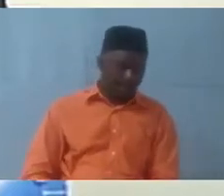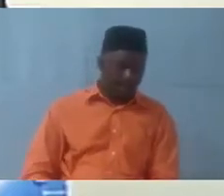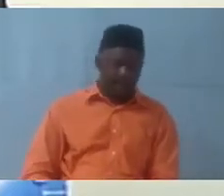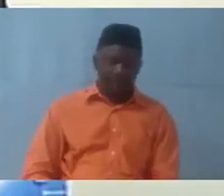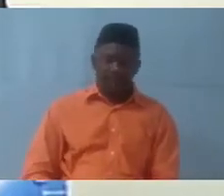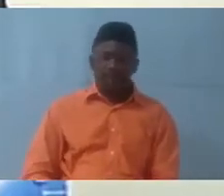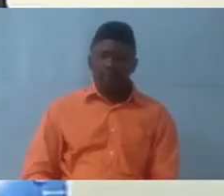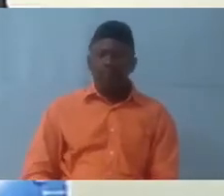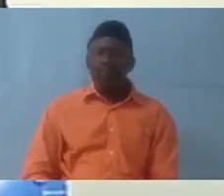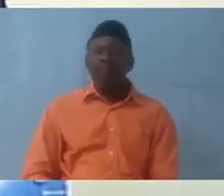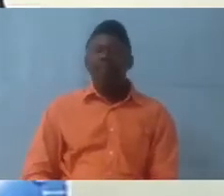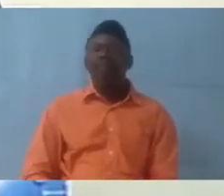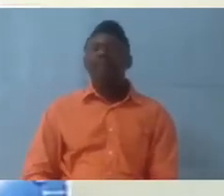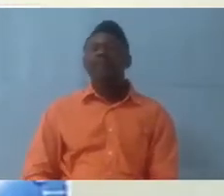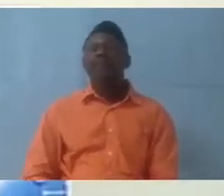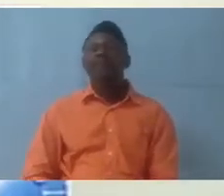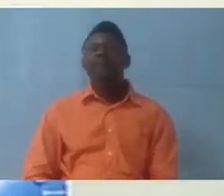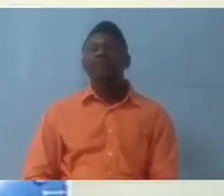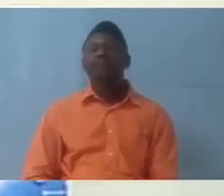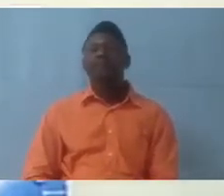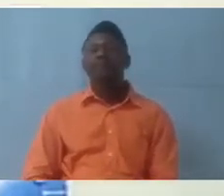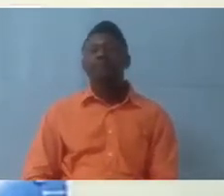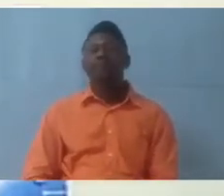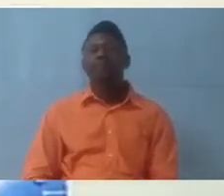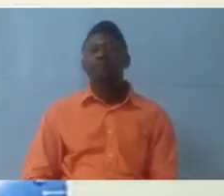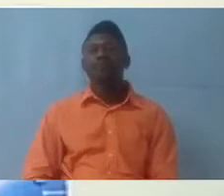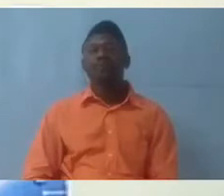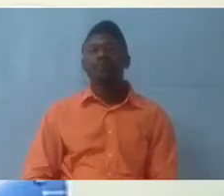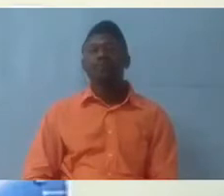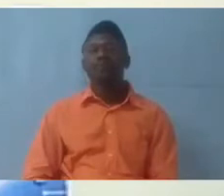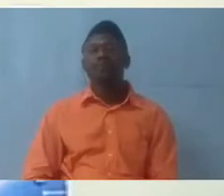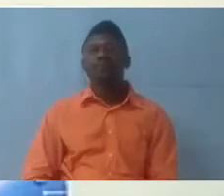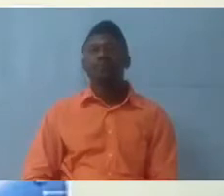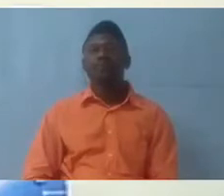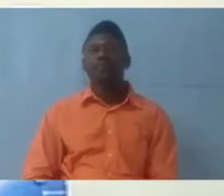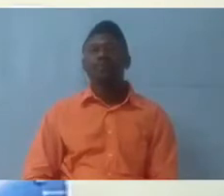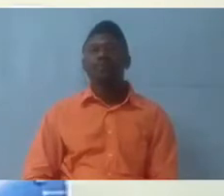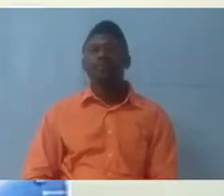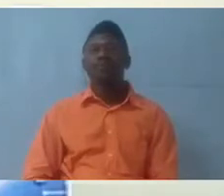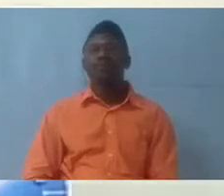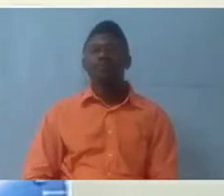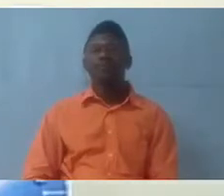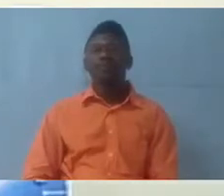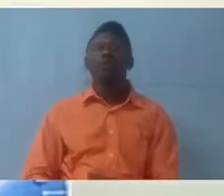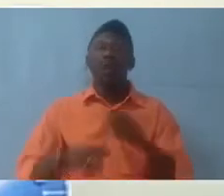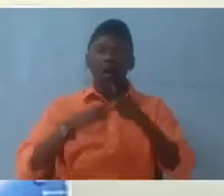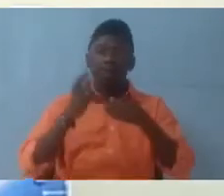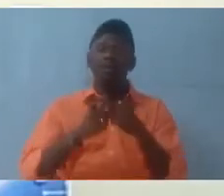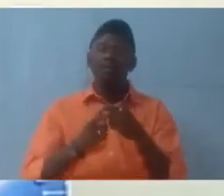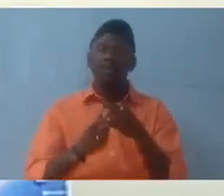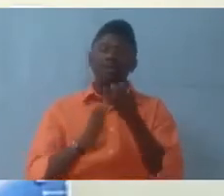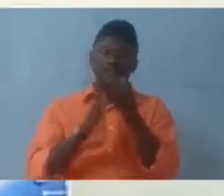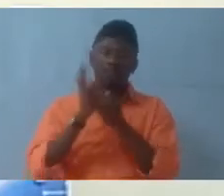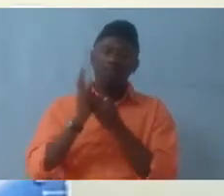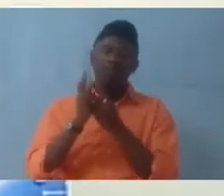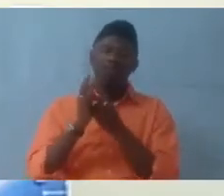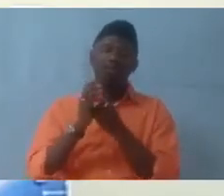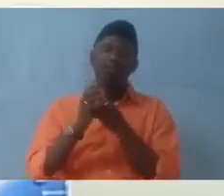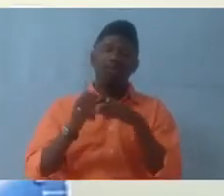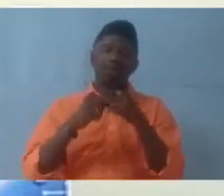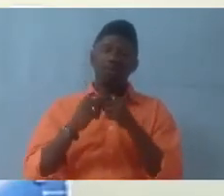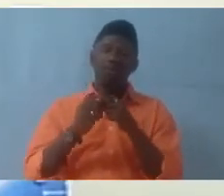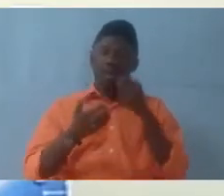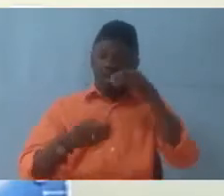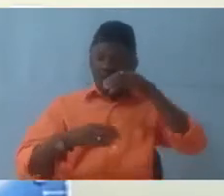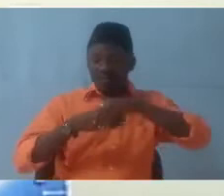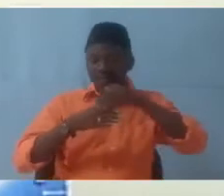nek. Yes, so the issue regarding the file being sent to the AG's chambers for scrutiny. Li nga xamné mo